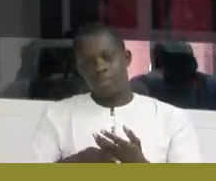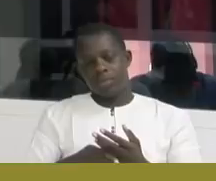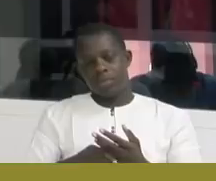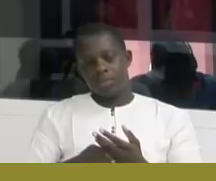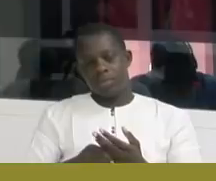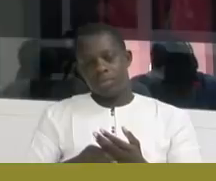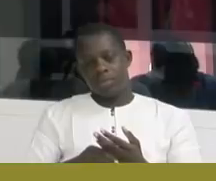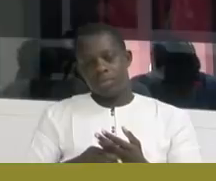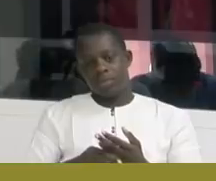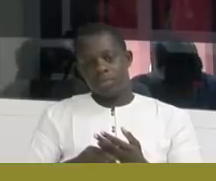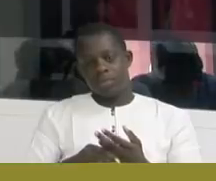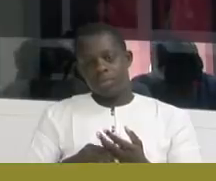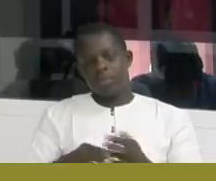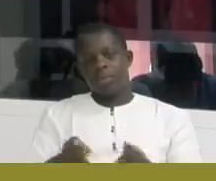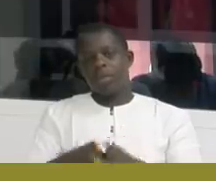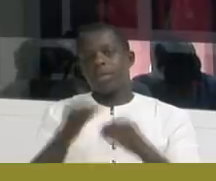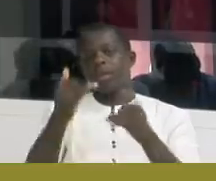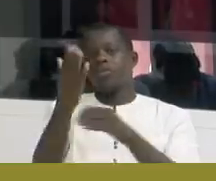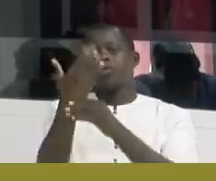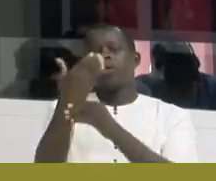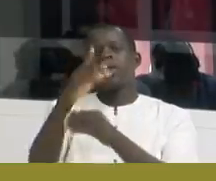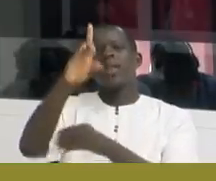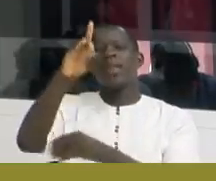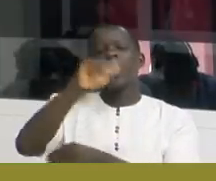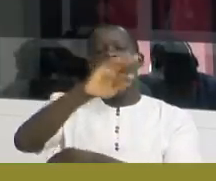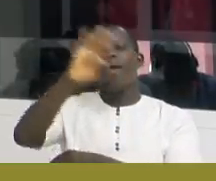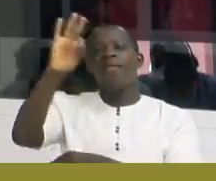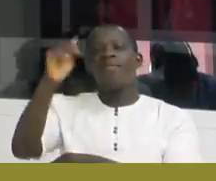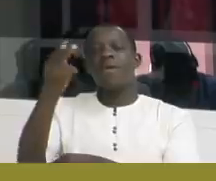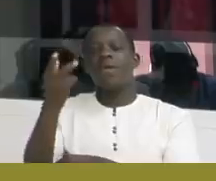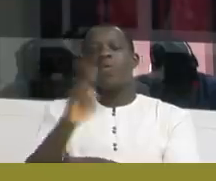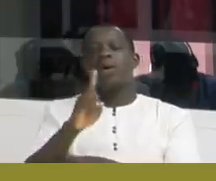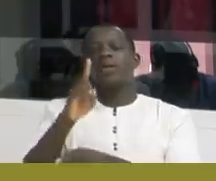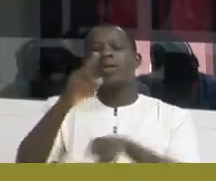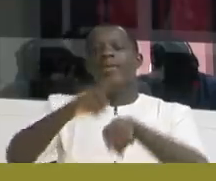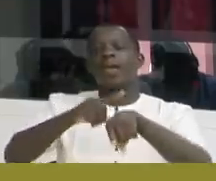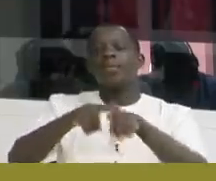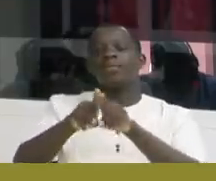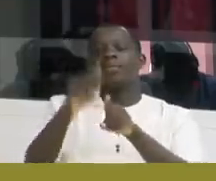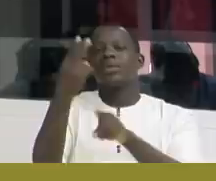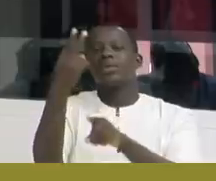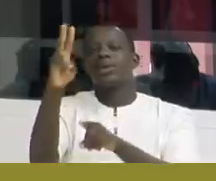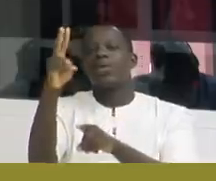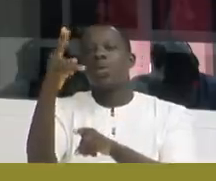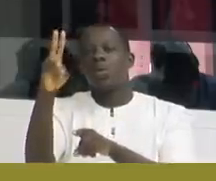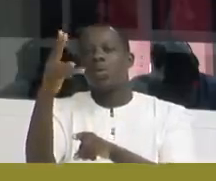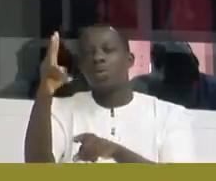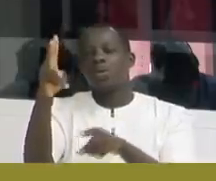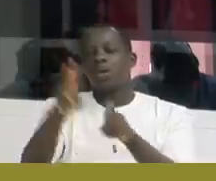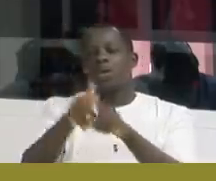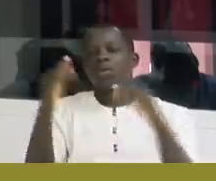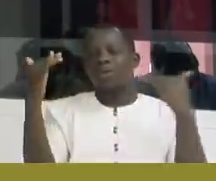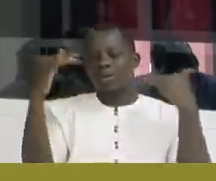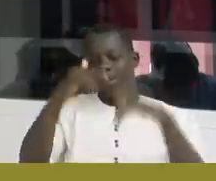What timing had you given to Dr. Daffé? Second session, I think, on Monday.